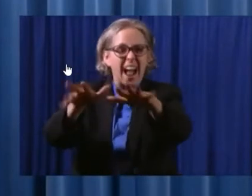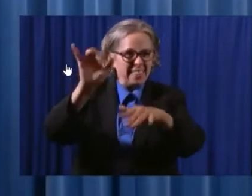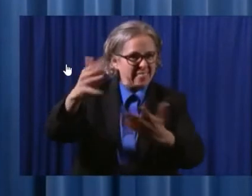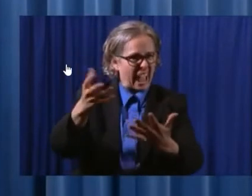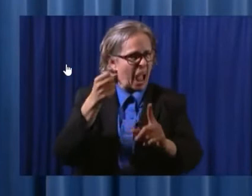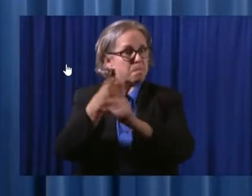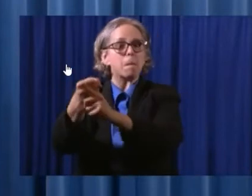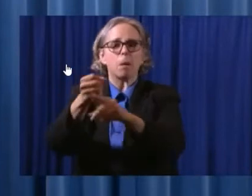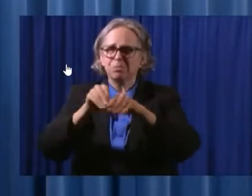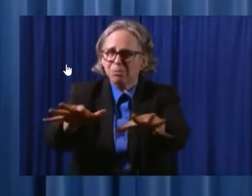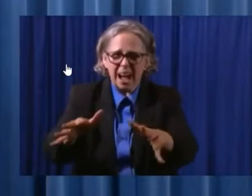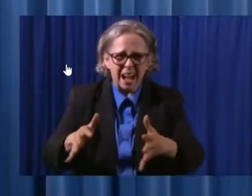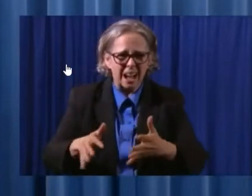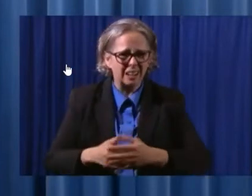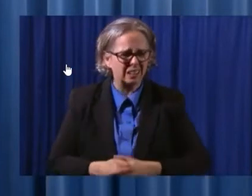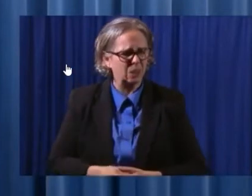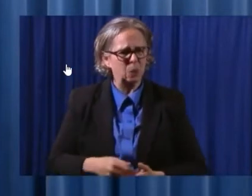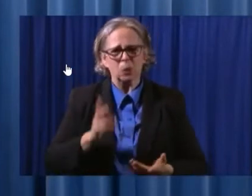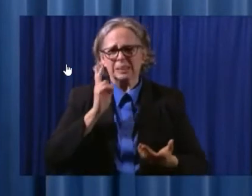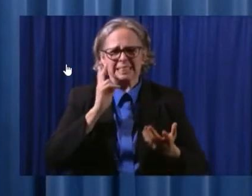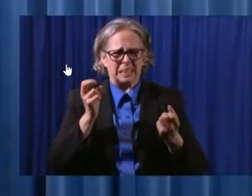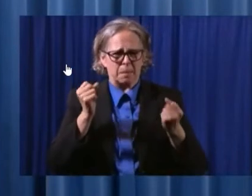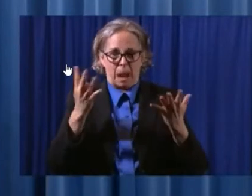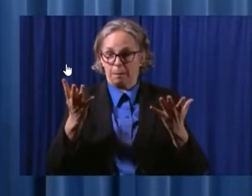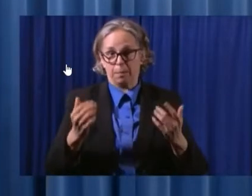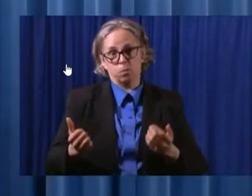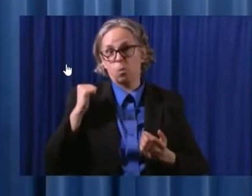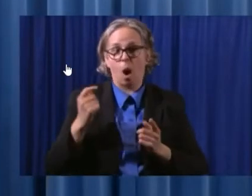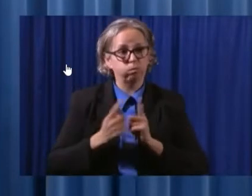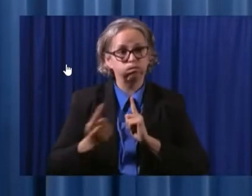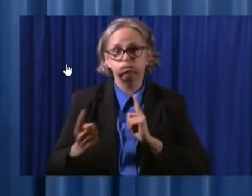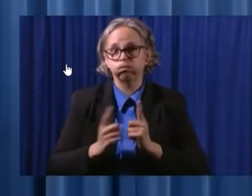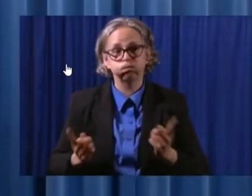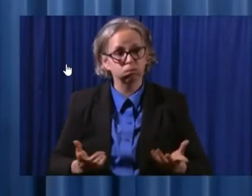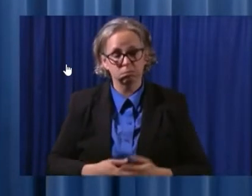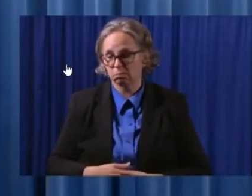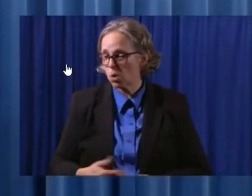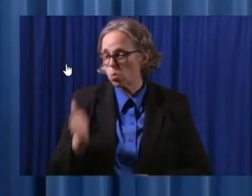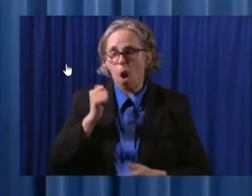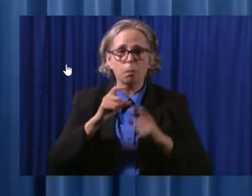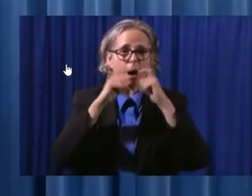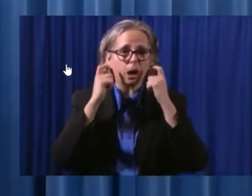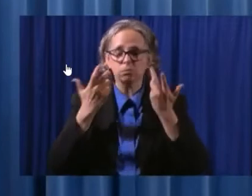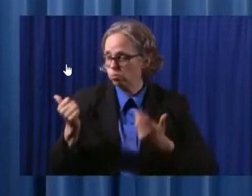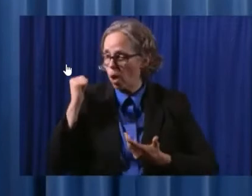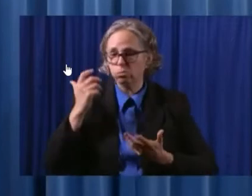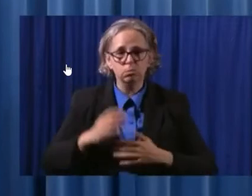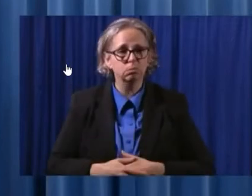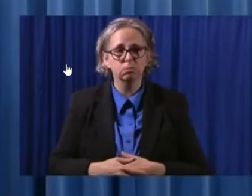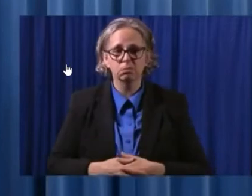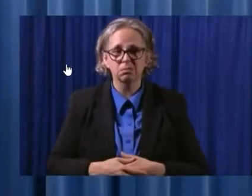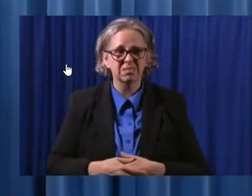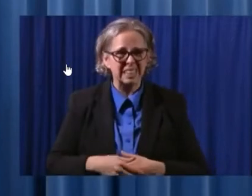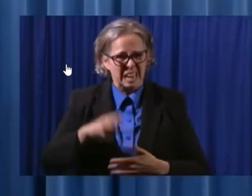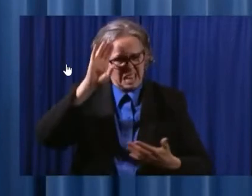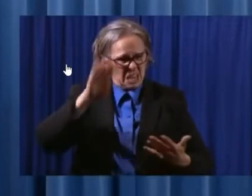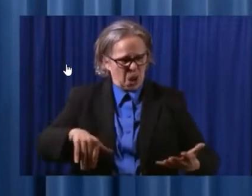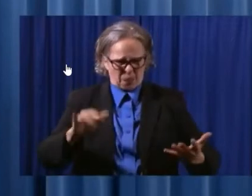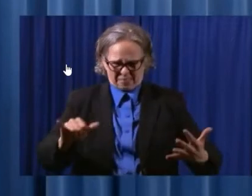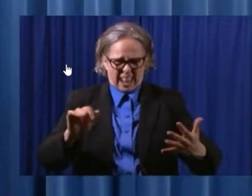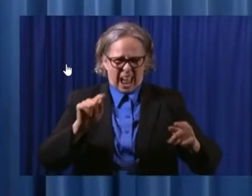distancing and they're not wearing masks. Many of these cases, as we know, involve younger Ohioans in their 20s